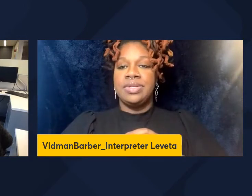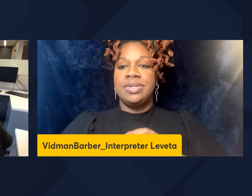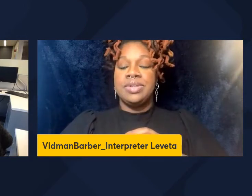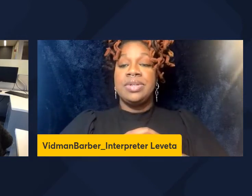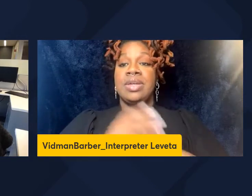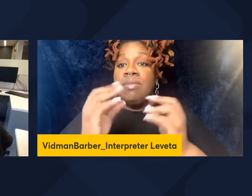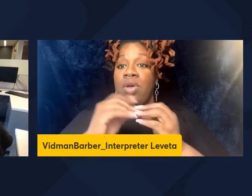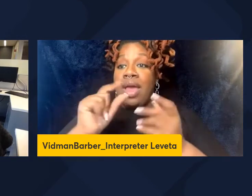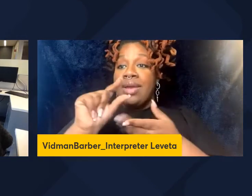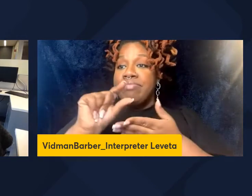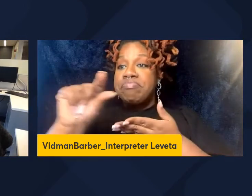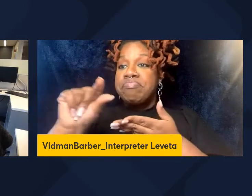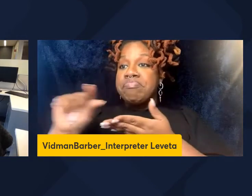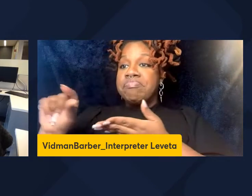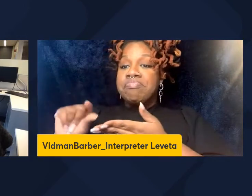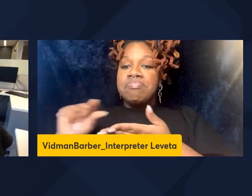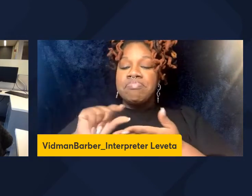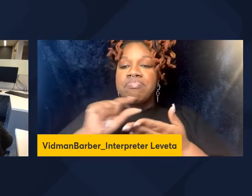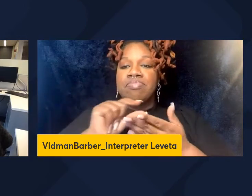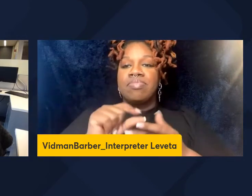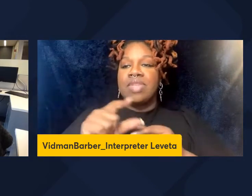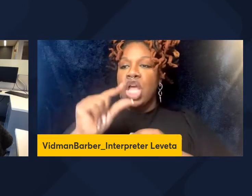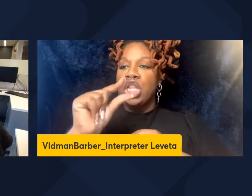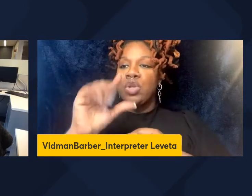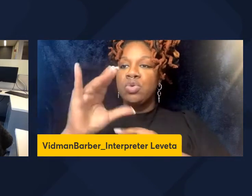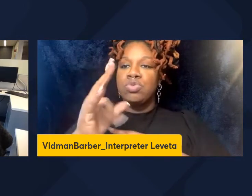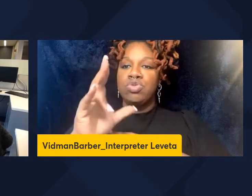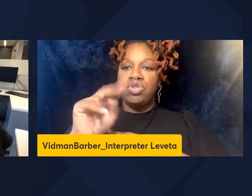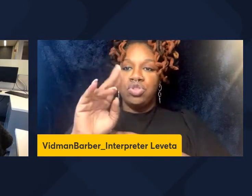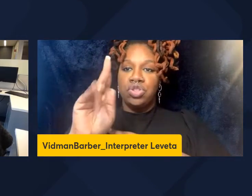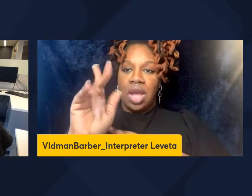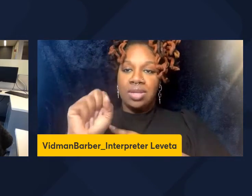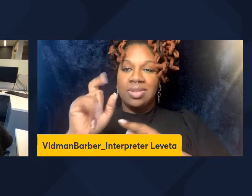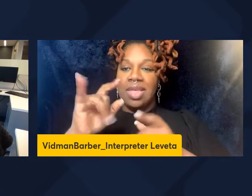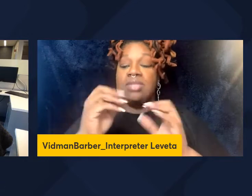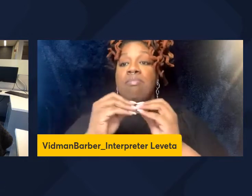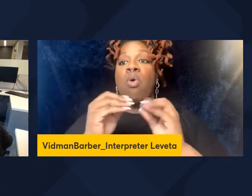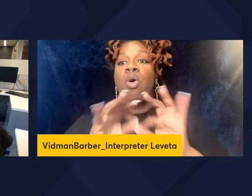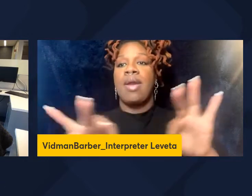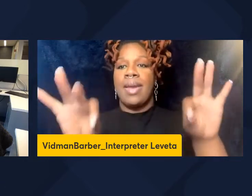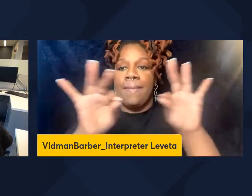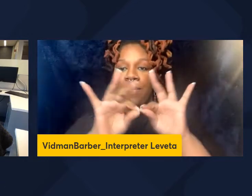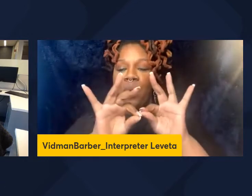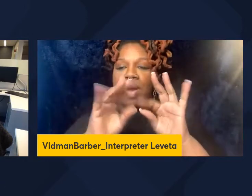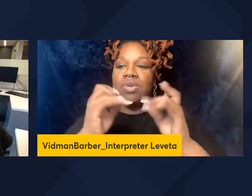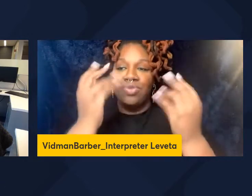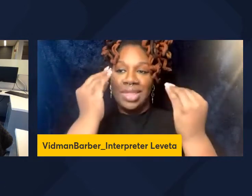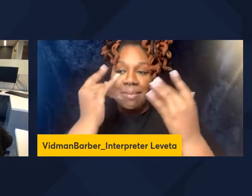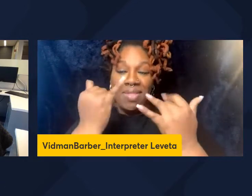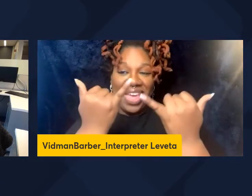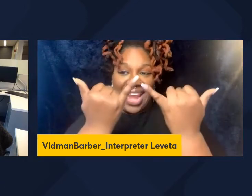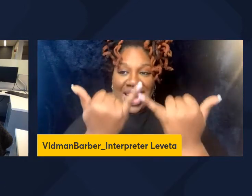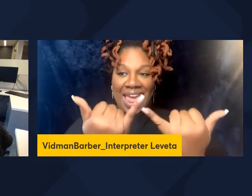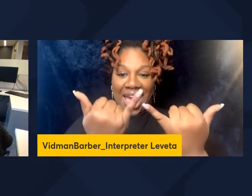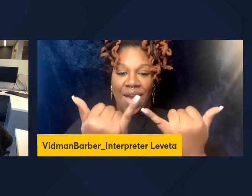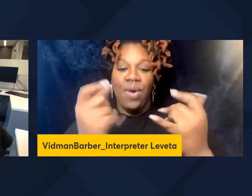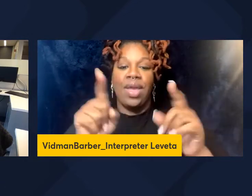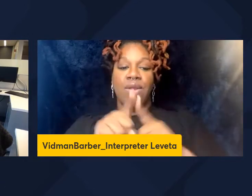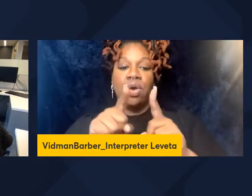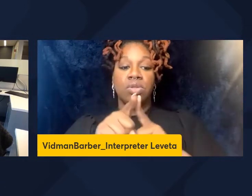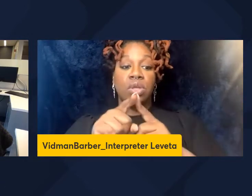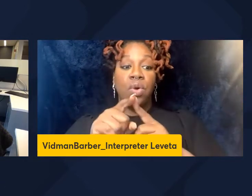me is much more important. And I want you to be thinking about that now, but also in terms of your career